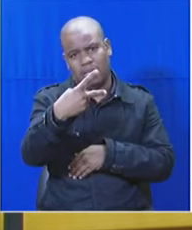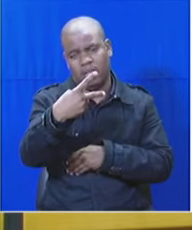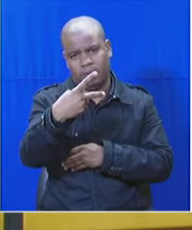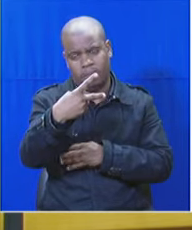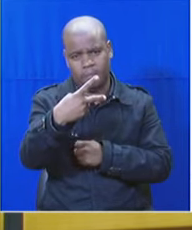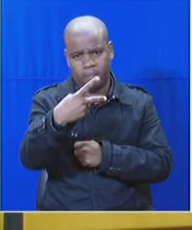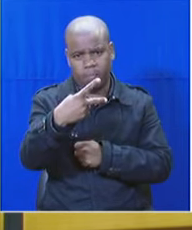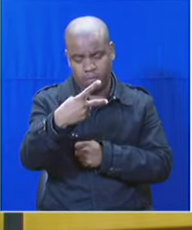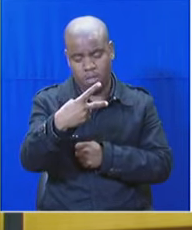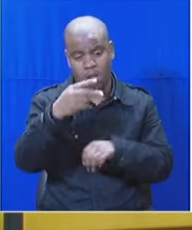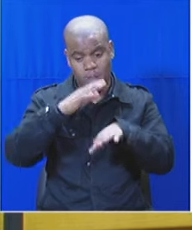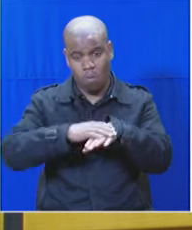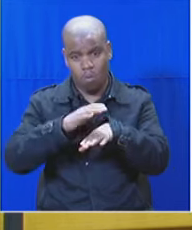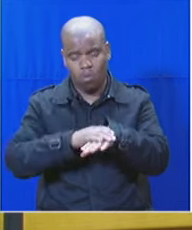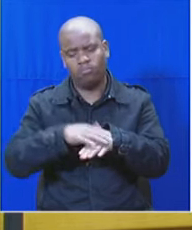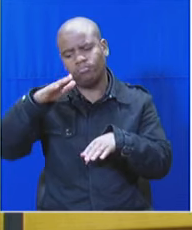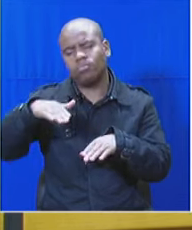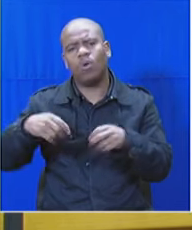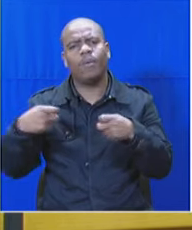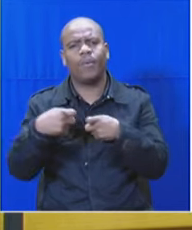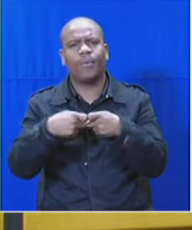unprecedented and anarchical,